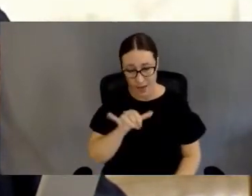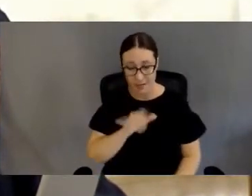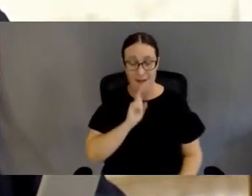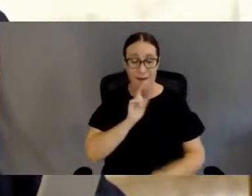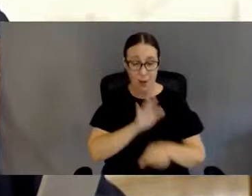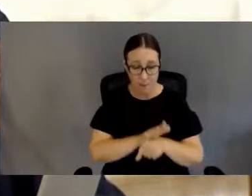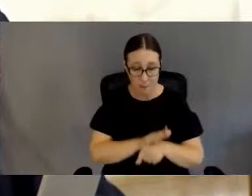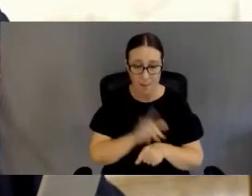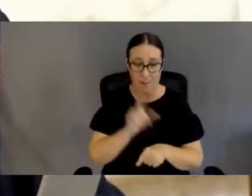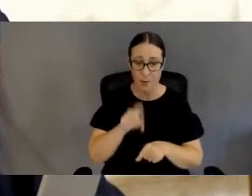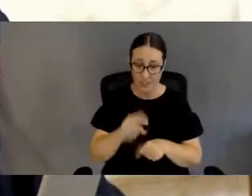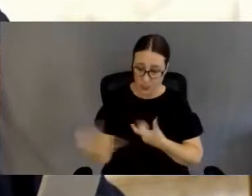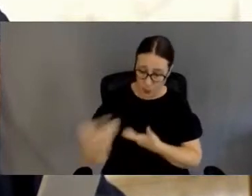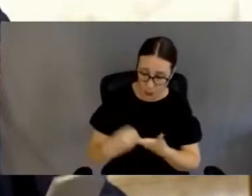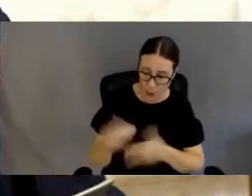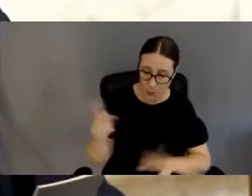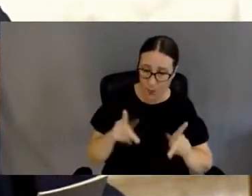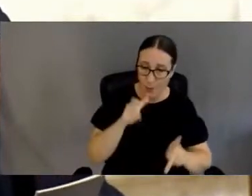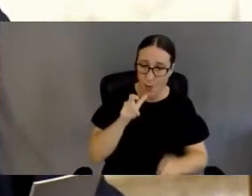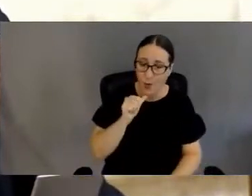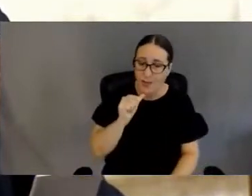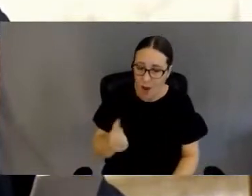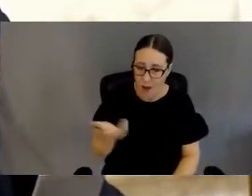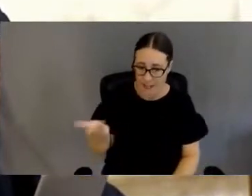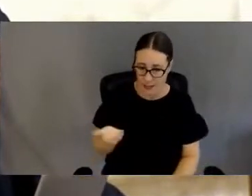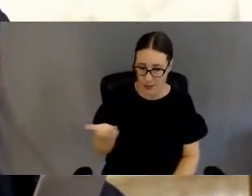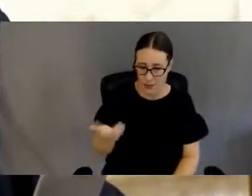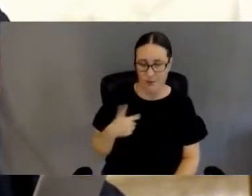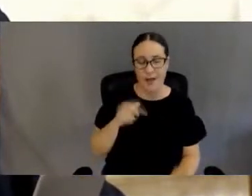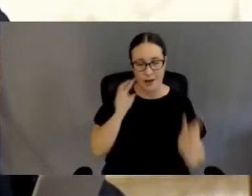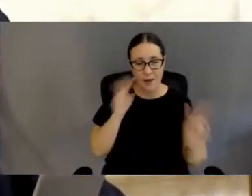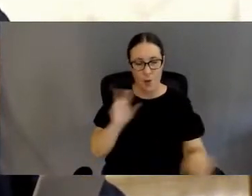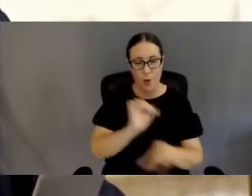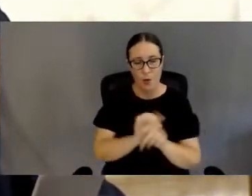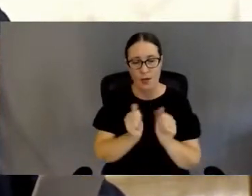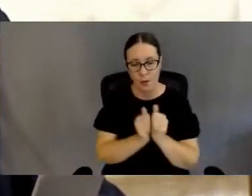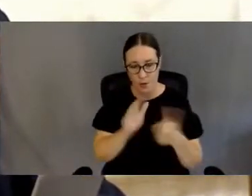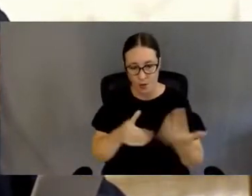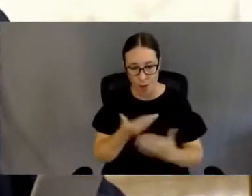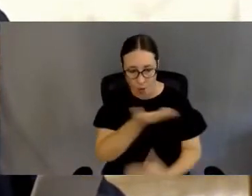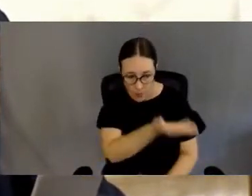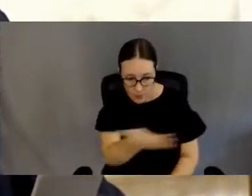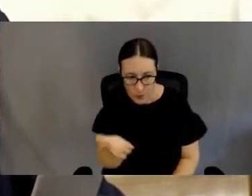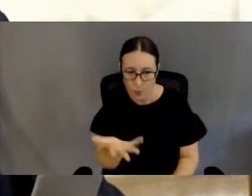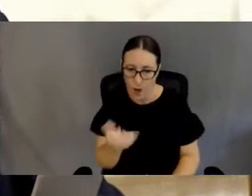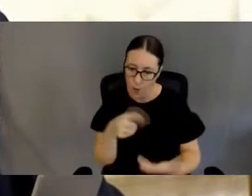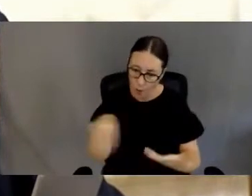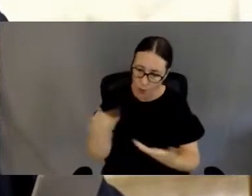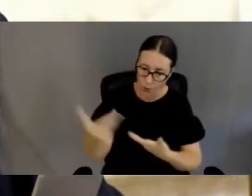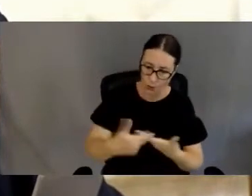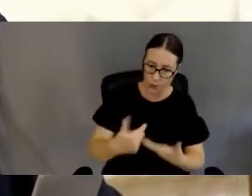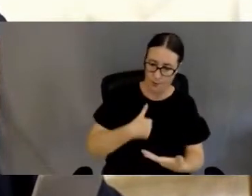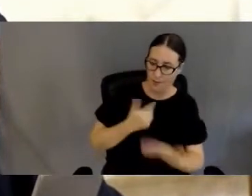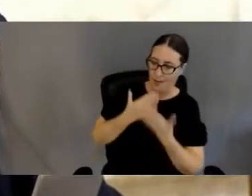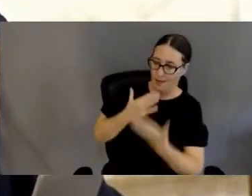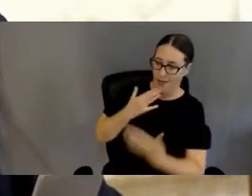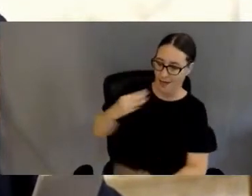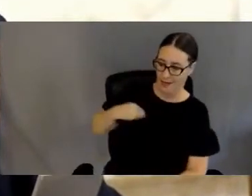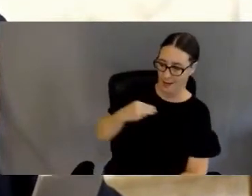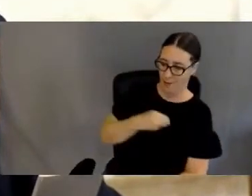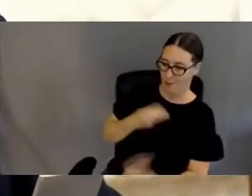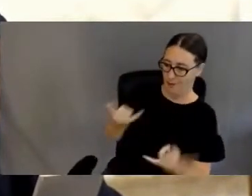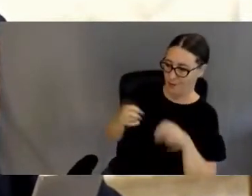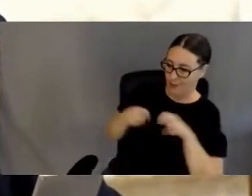to those people who aren't in this room. And I look forward to working with all of you to do that, and I want you to join me in thanking the members of our panel for